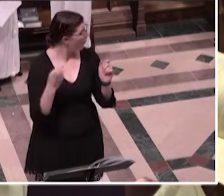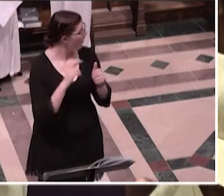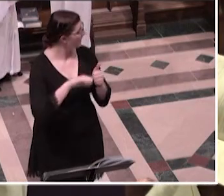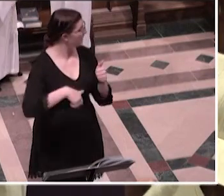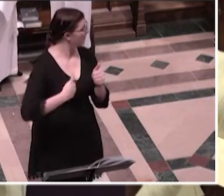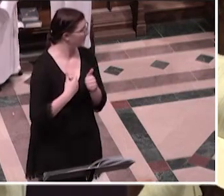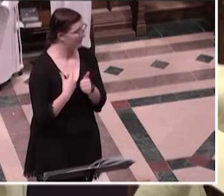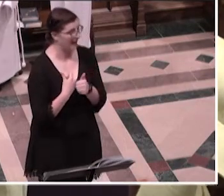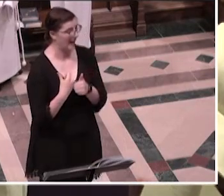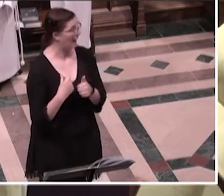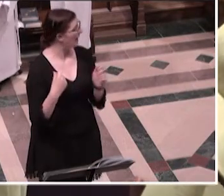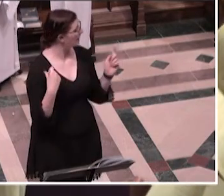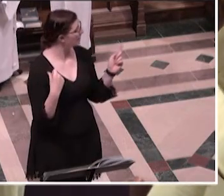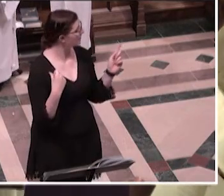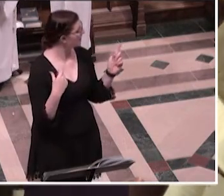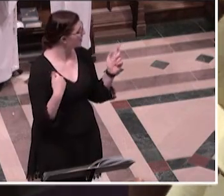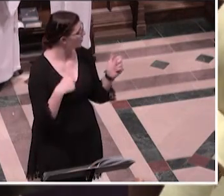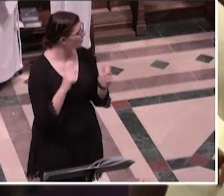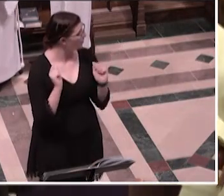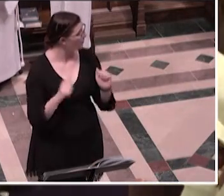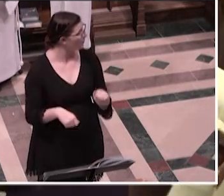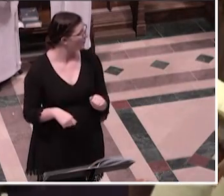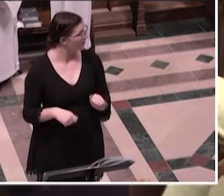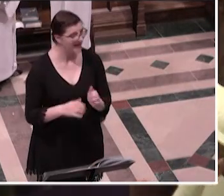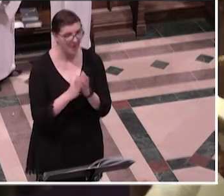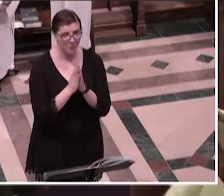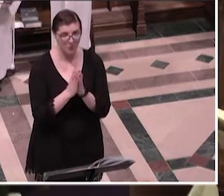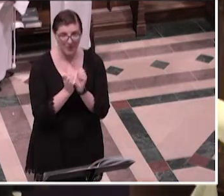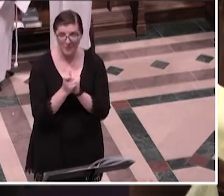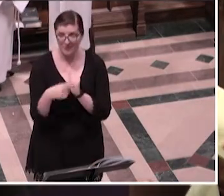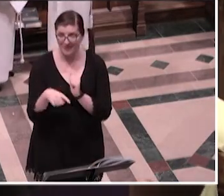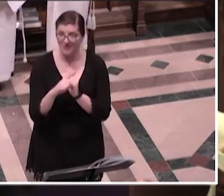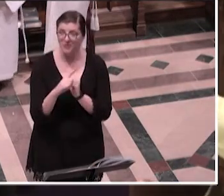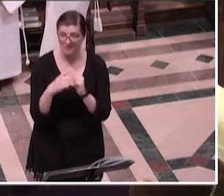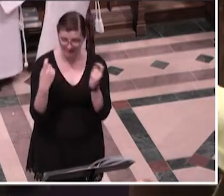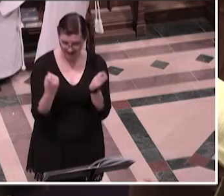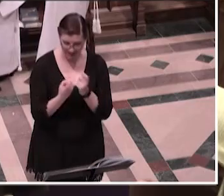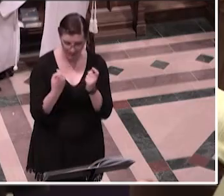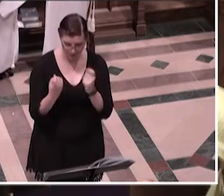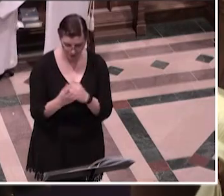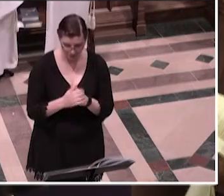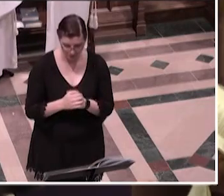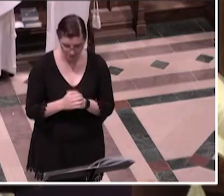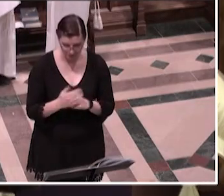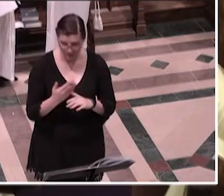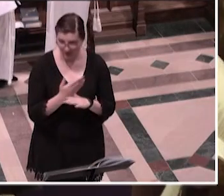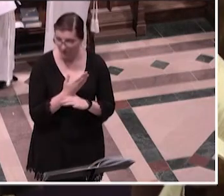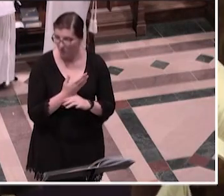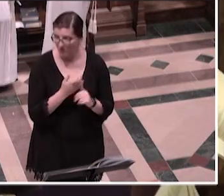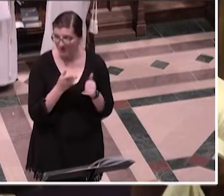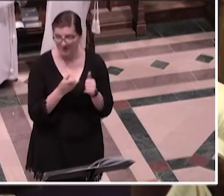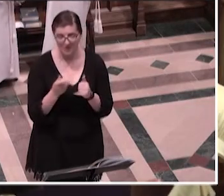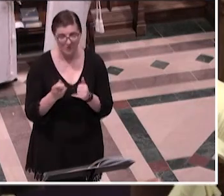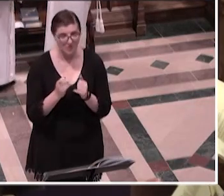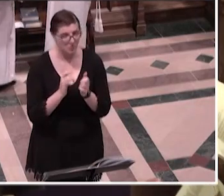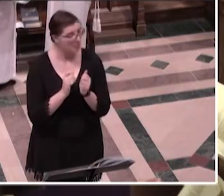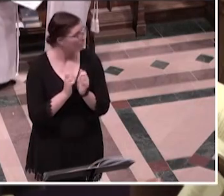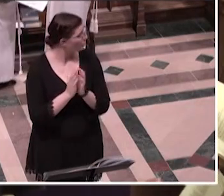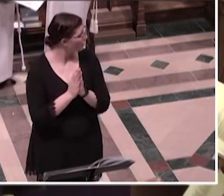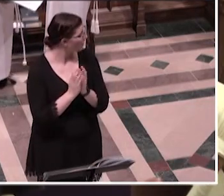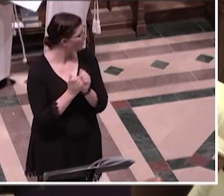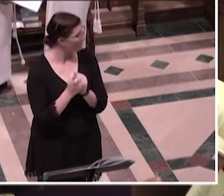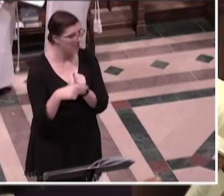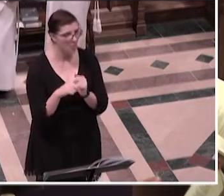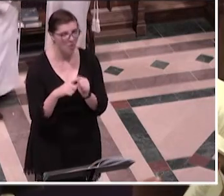me, so that we may pray with you. But before we have the individual prayer with you, let us, as a community,